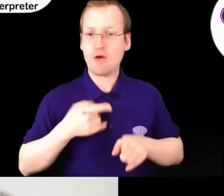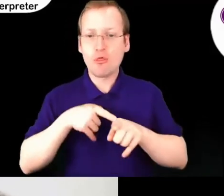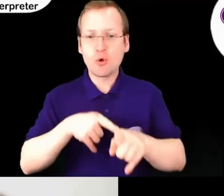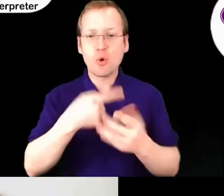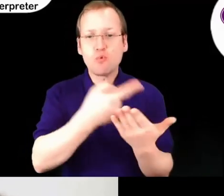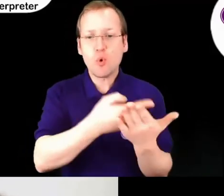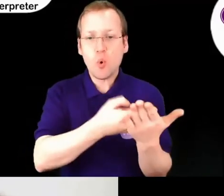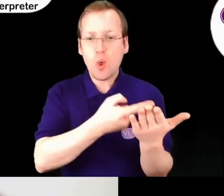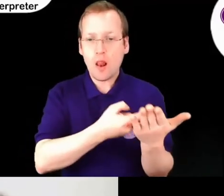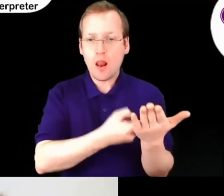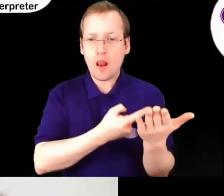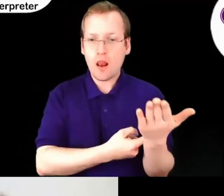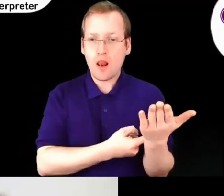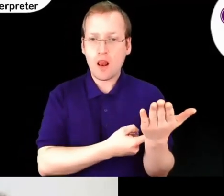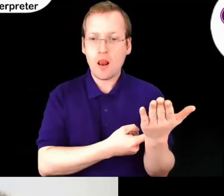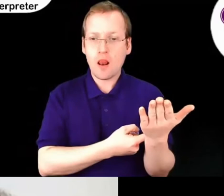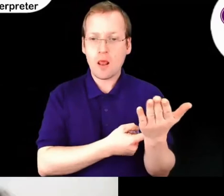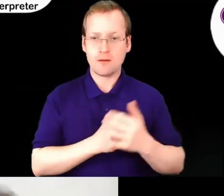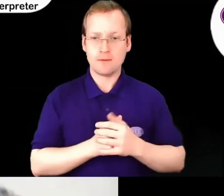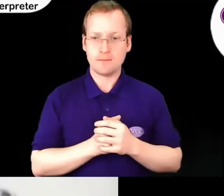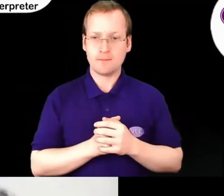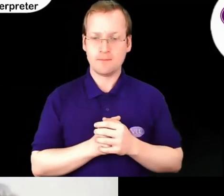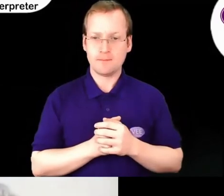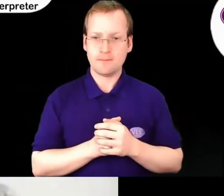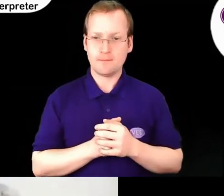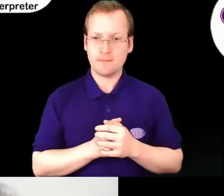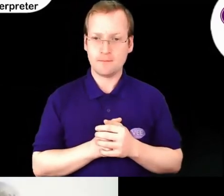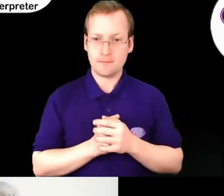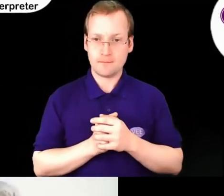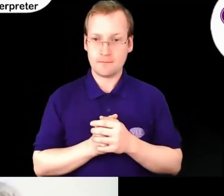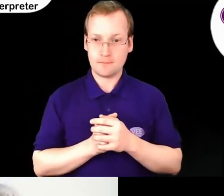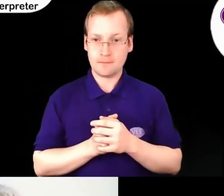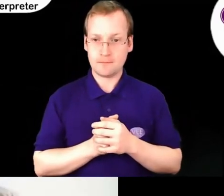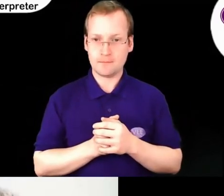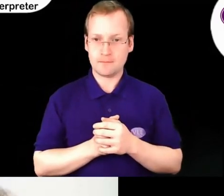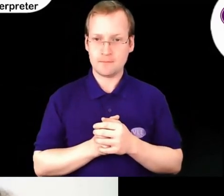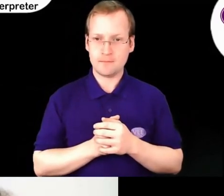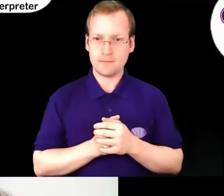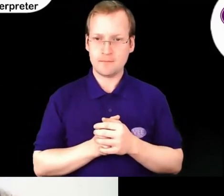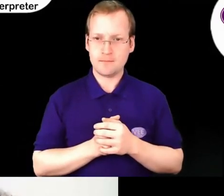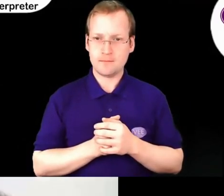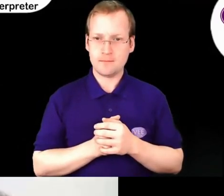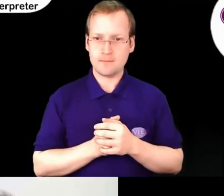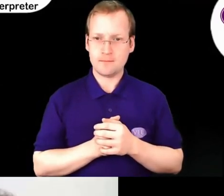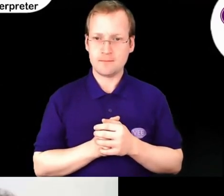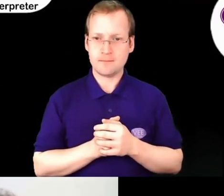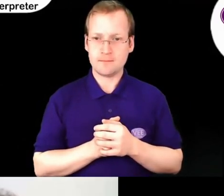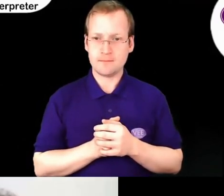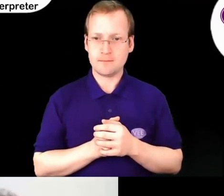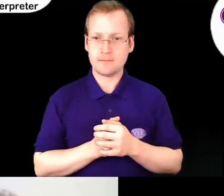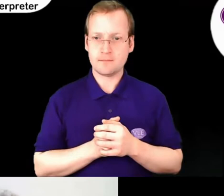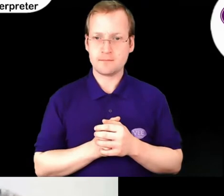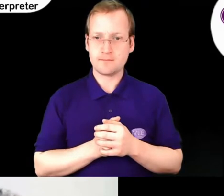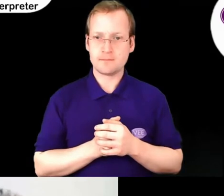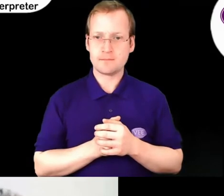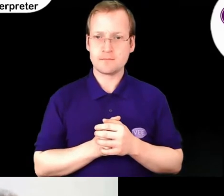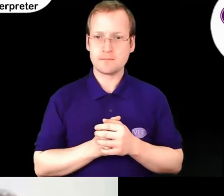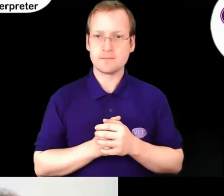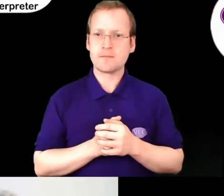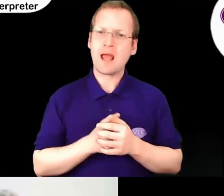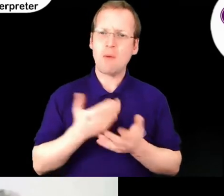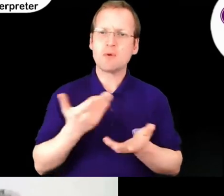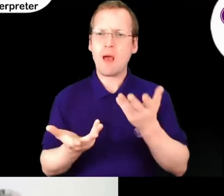means to you? Well, before I joined the community, I already was fairly